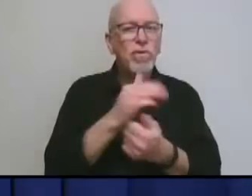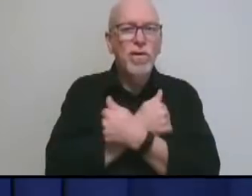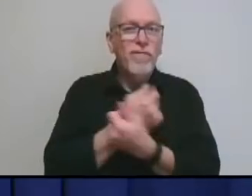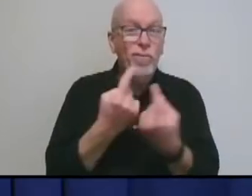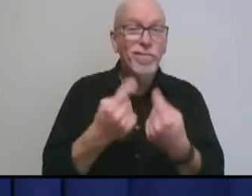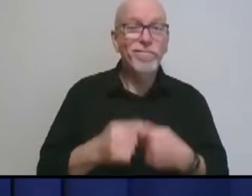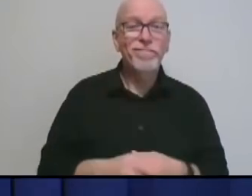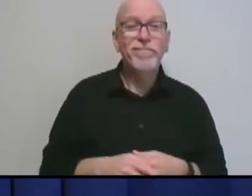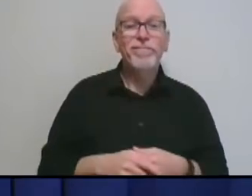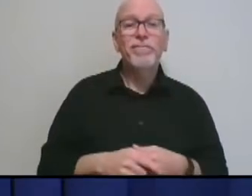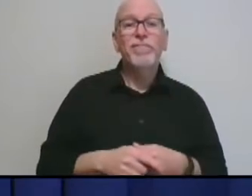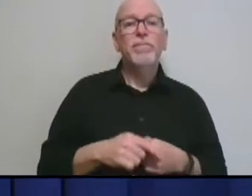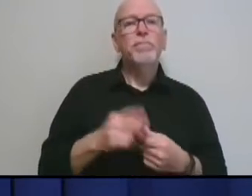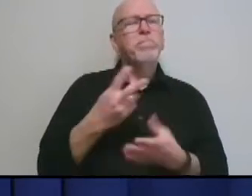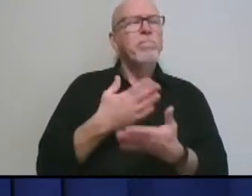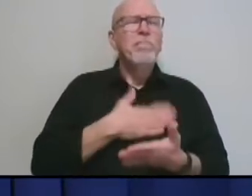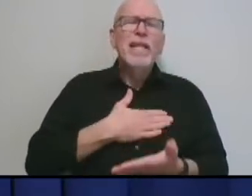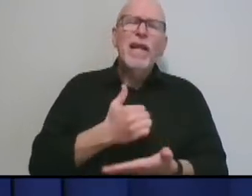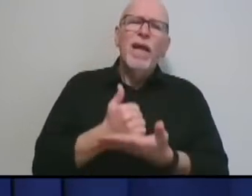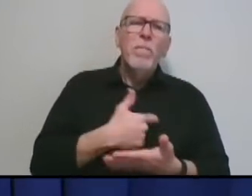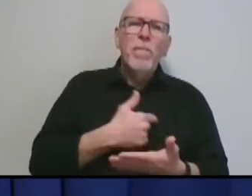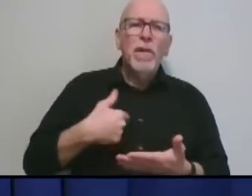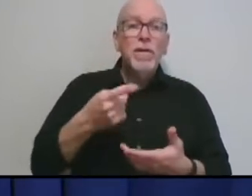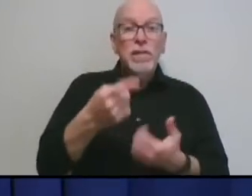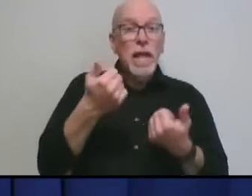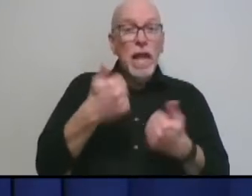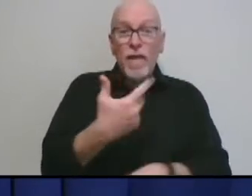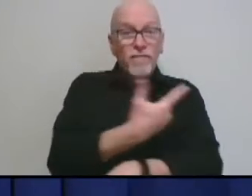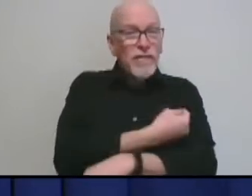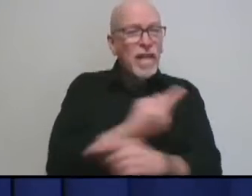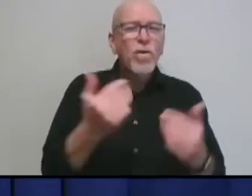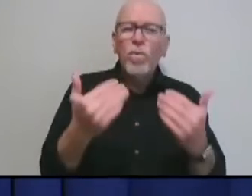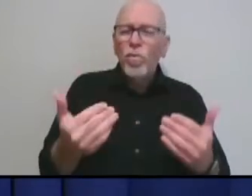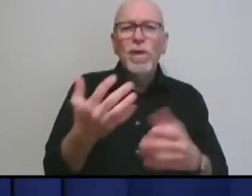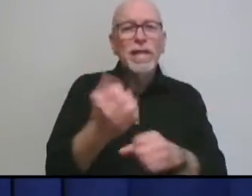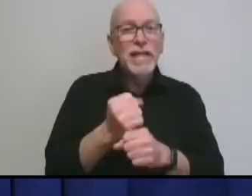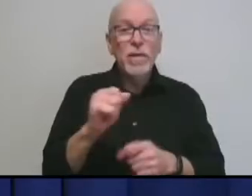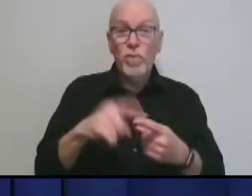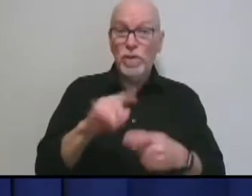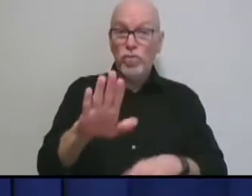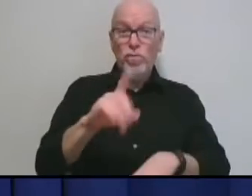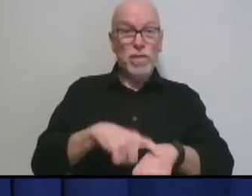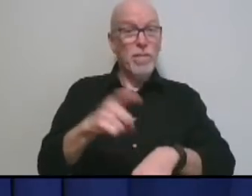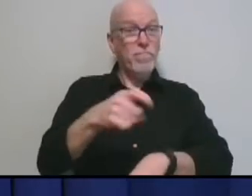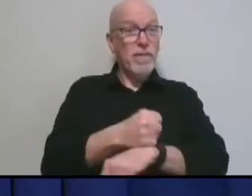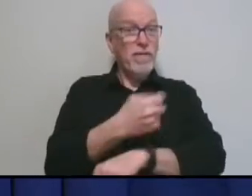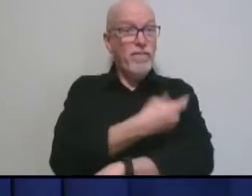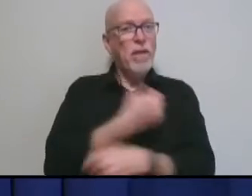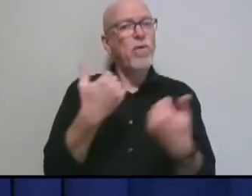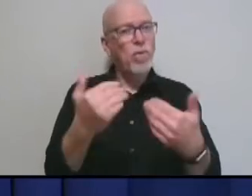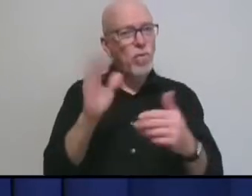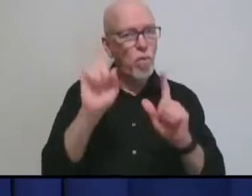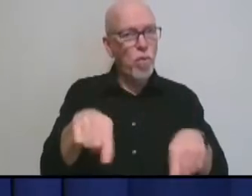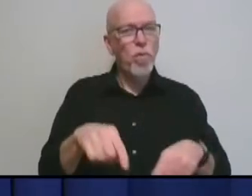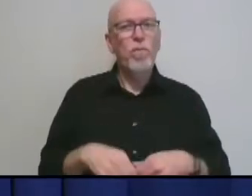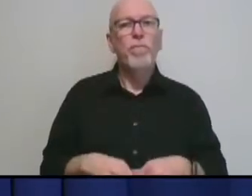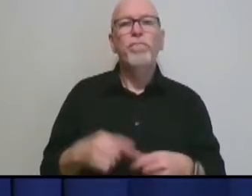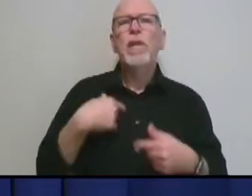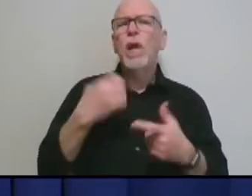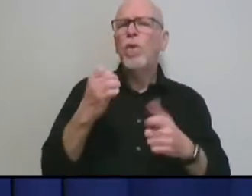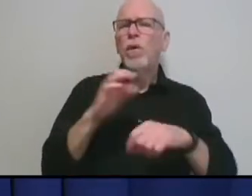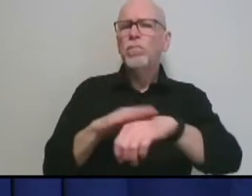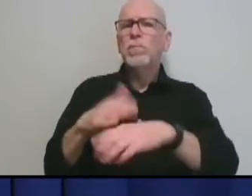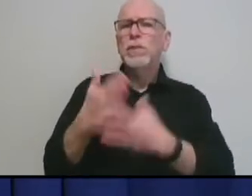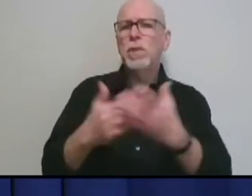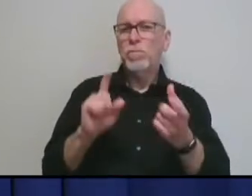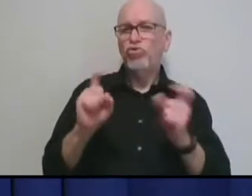us get there by getting any one of the vaccines available as soon as you're eligible. Finally, I want to alert you to some changes we'll be